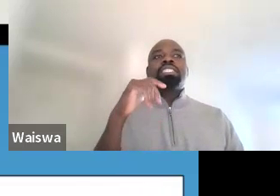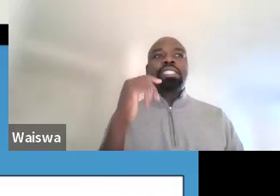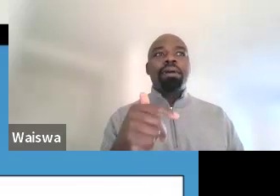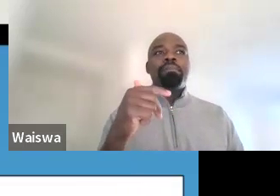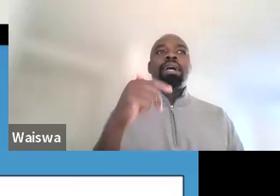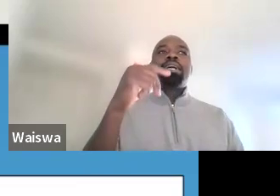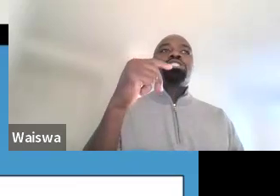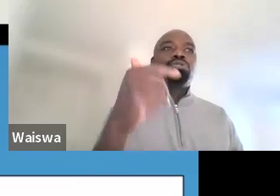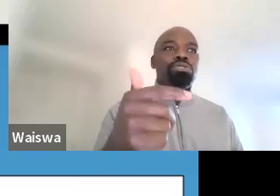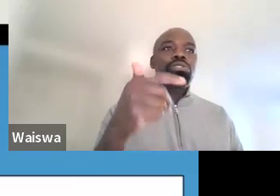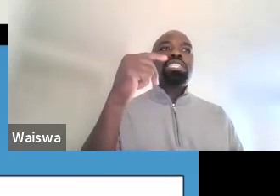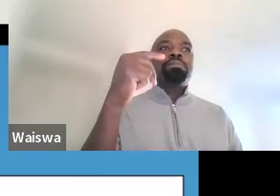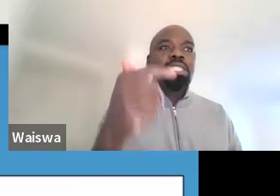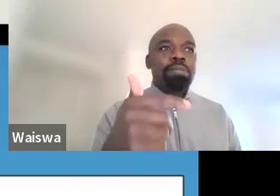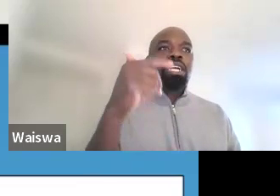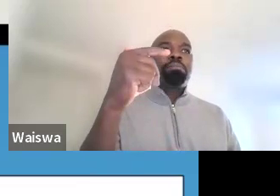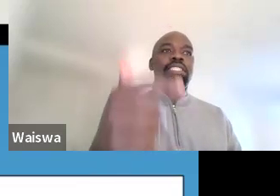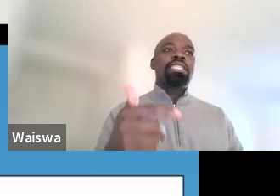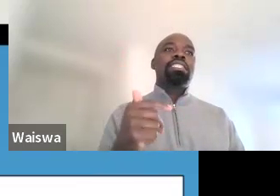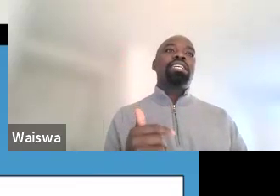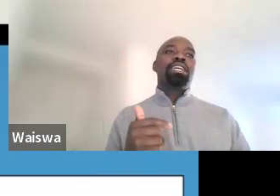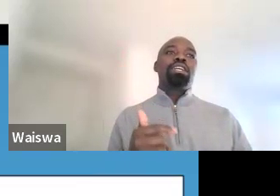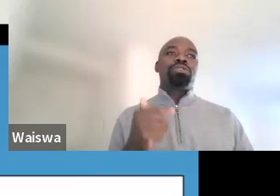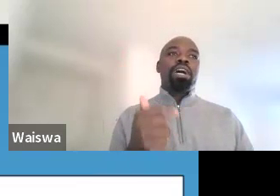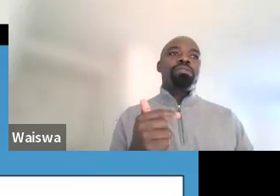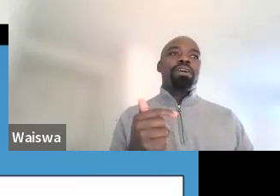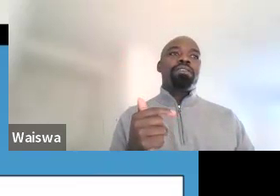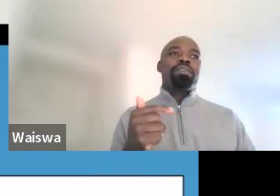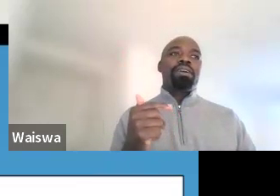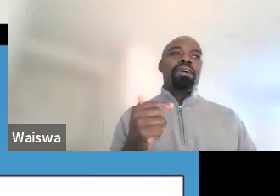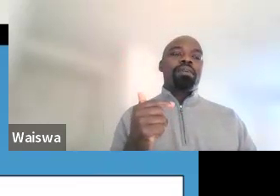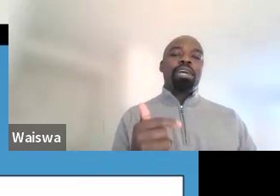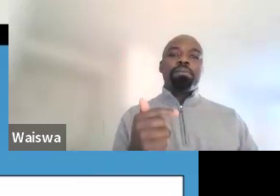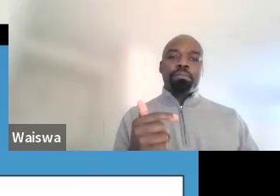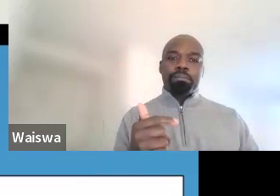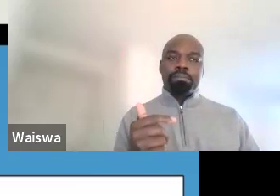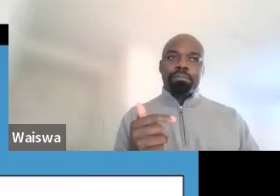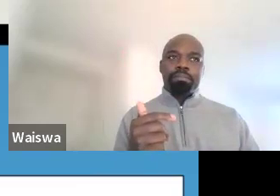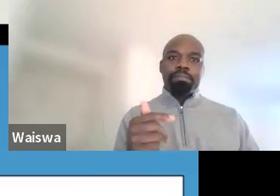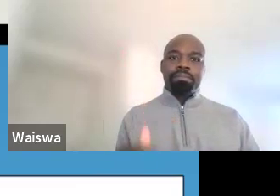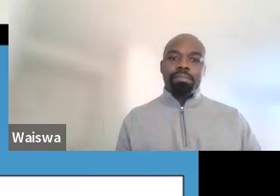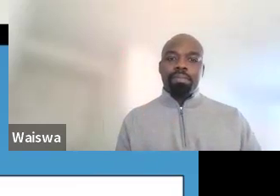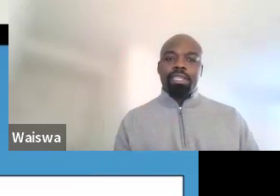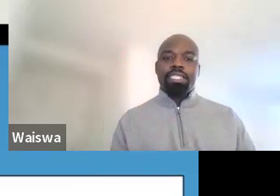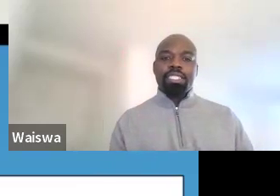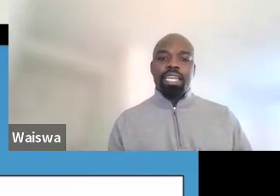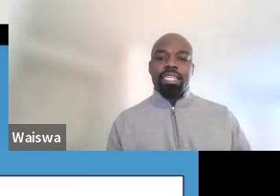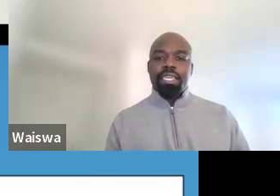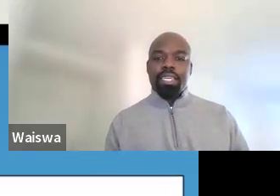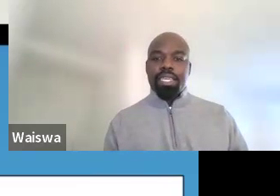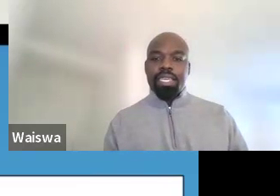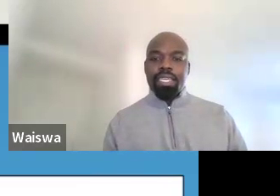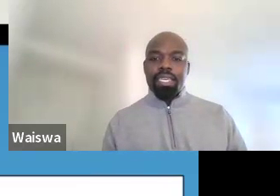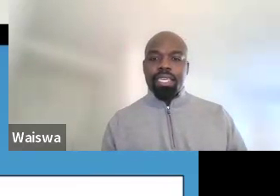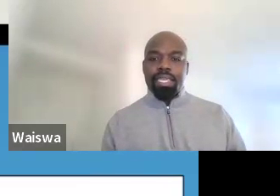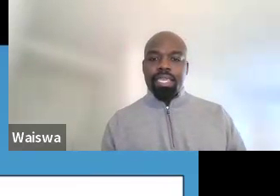suggest some solutions, some steps that can be taken to address the problem. Next slide.